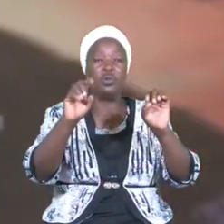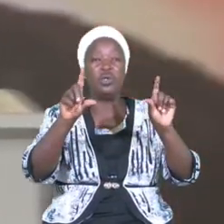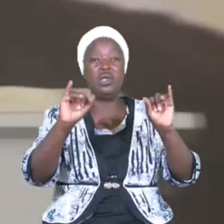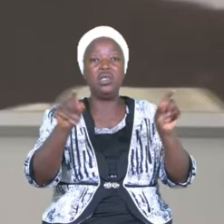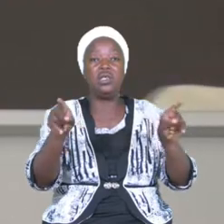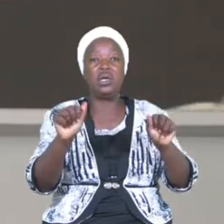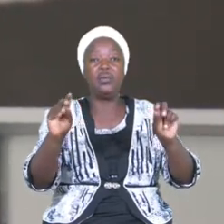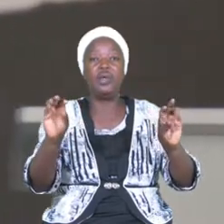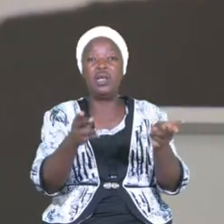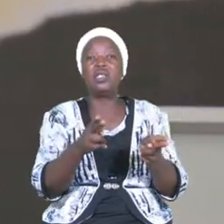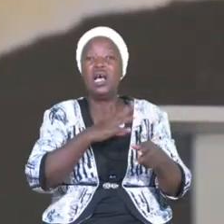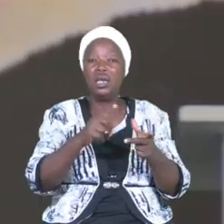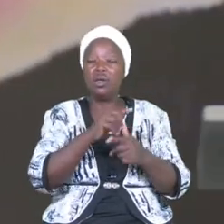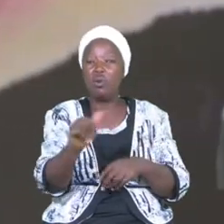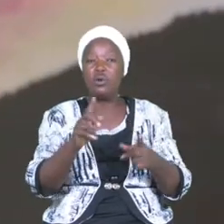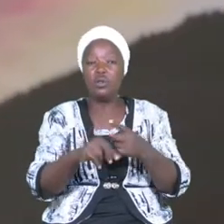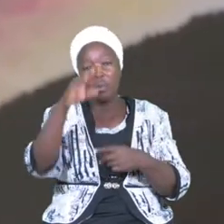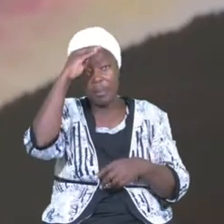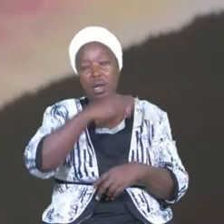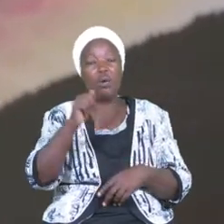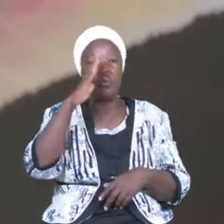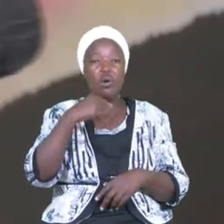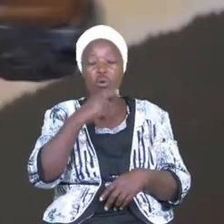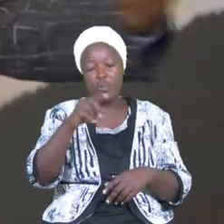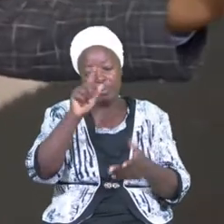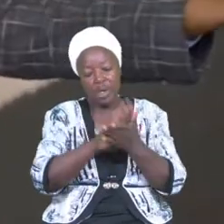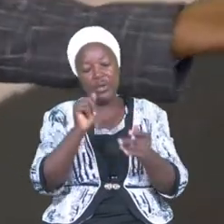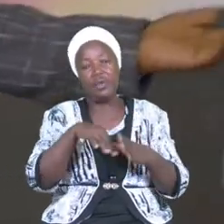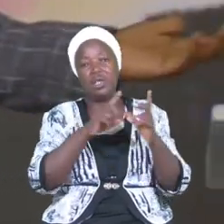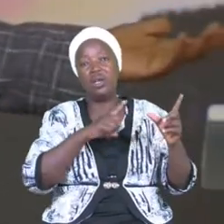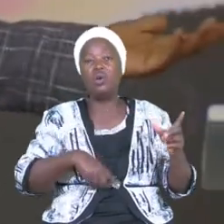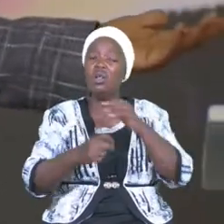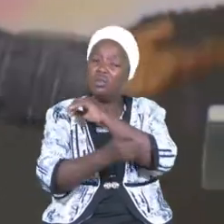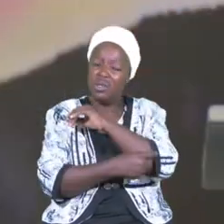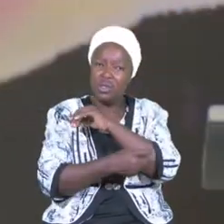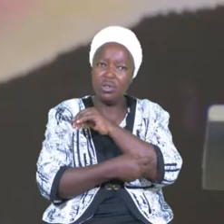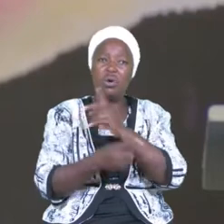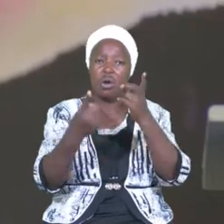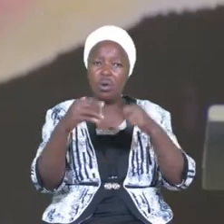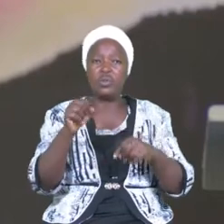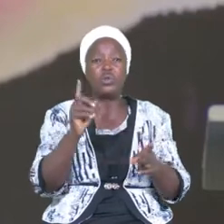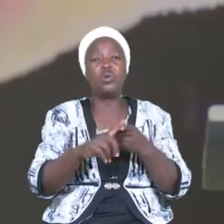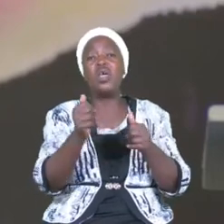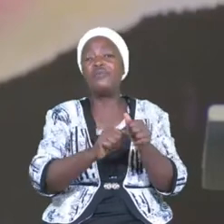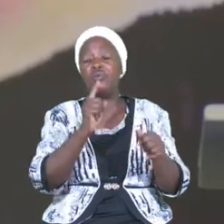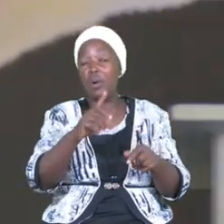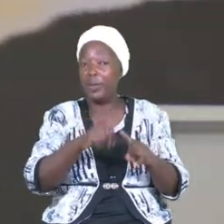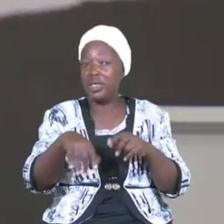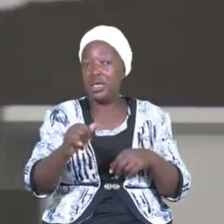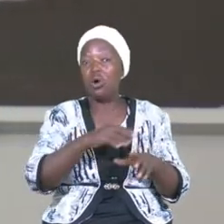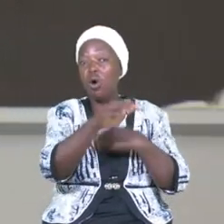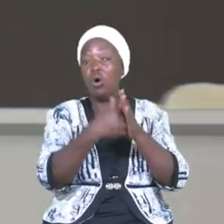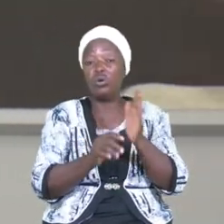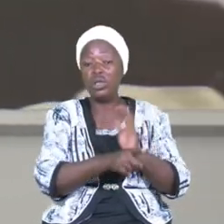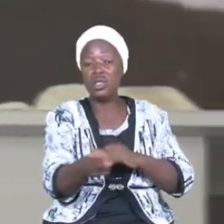and women who believe in the Lord. Temptations come to everyone. And